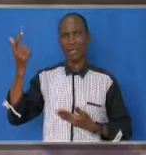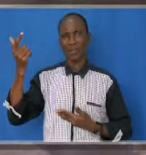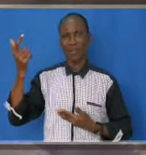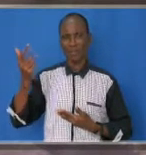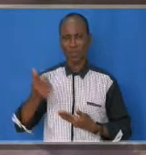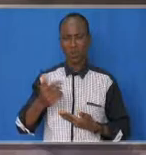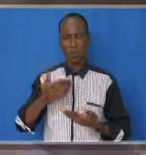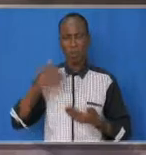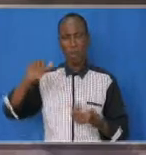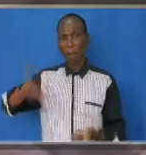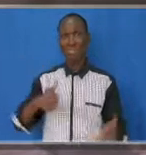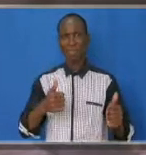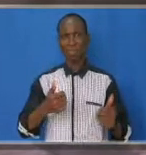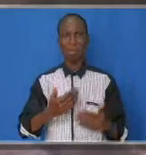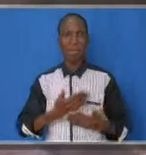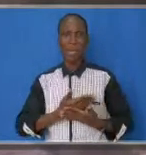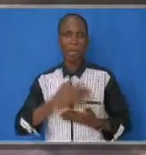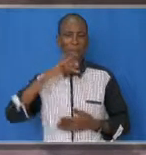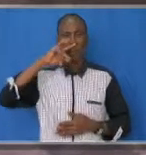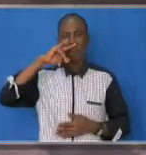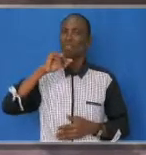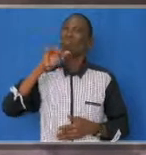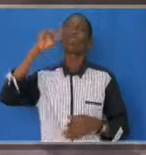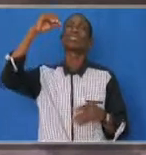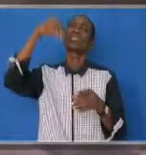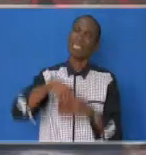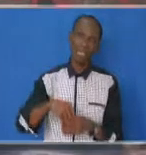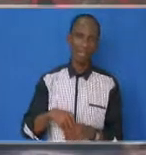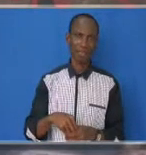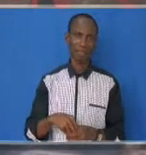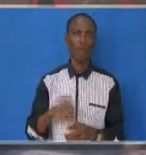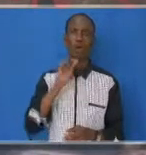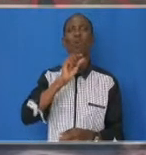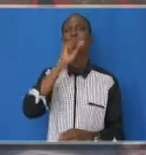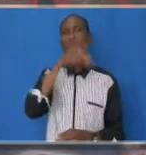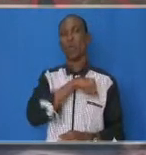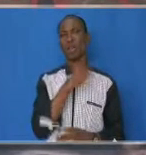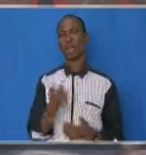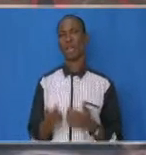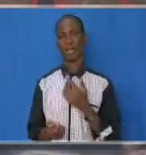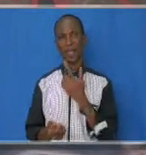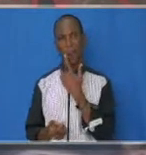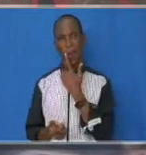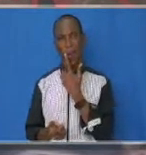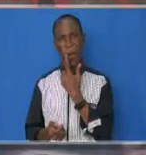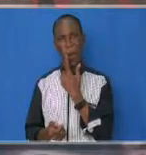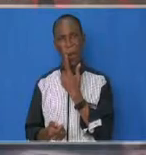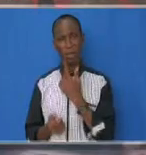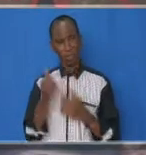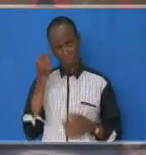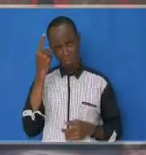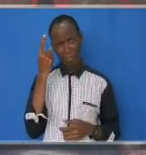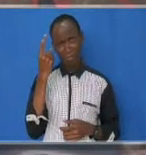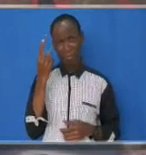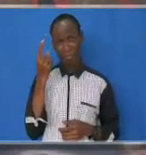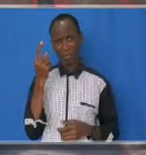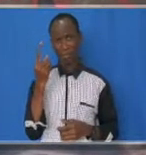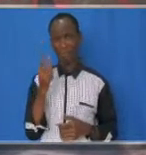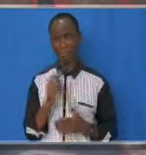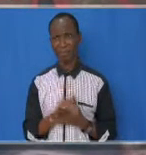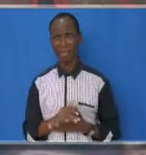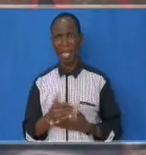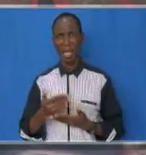It is very important. He said we should rightly divide the word of truth. And not only dividing the word of truth, but understanding